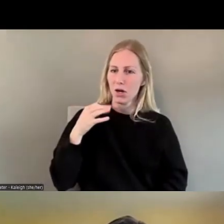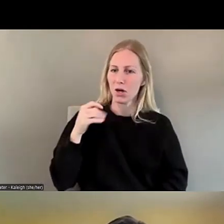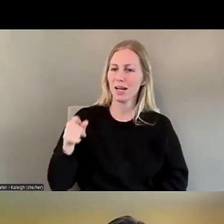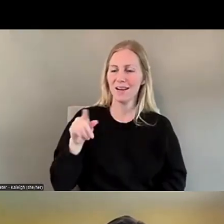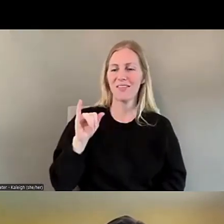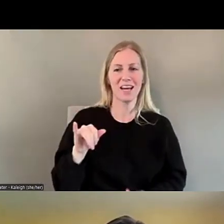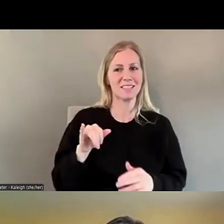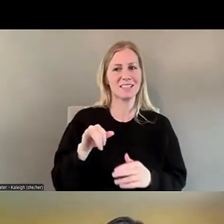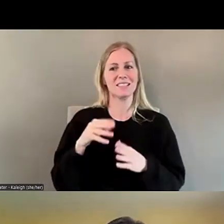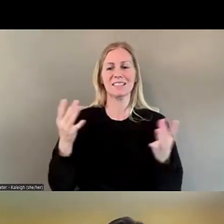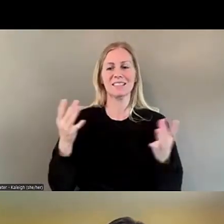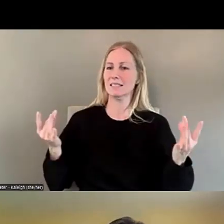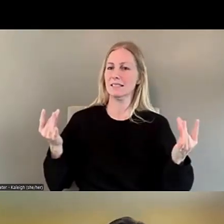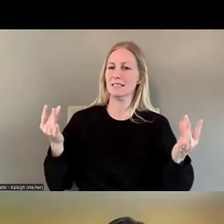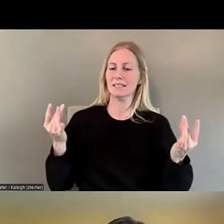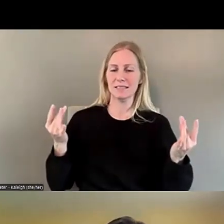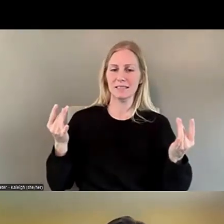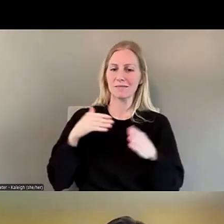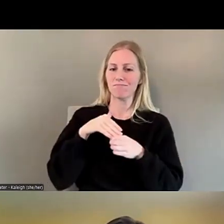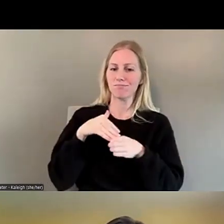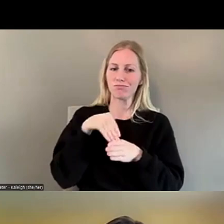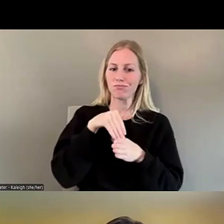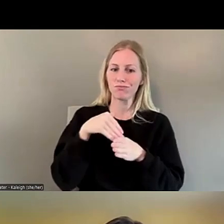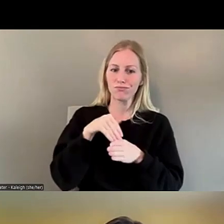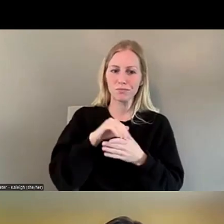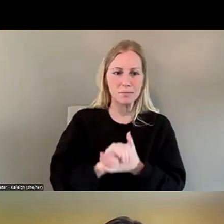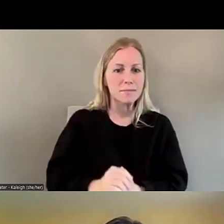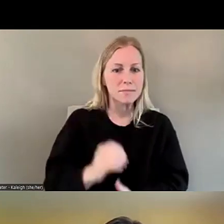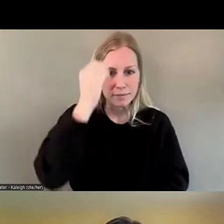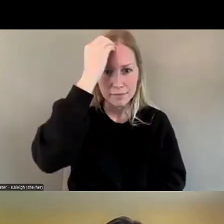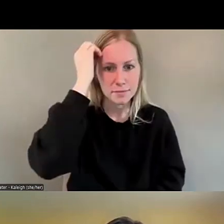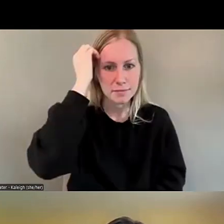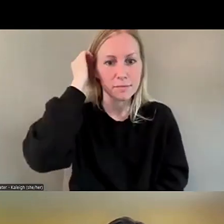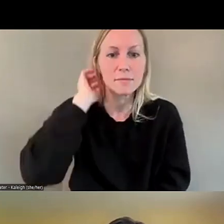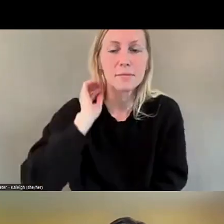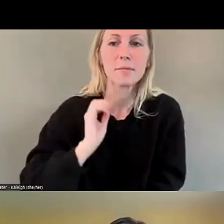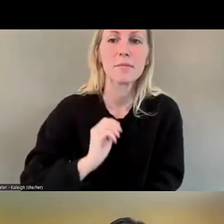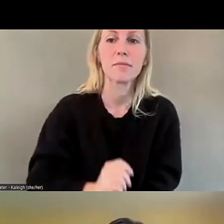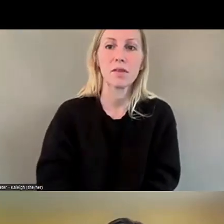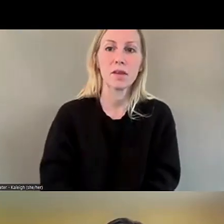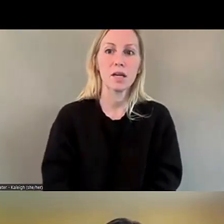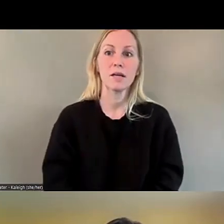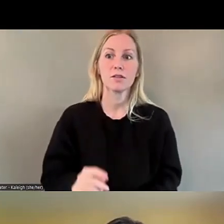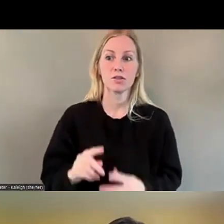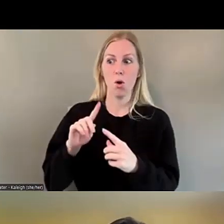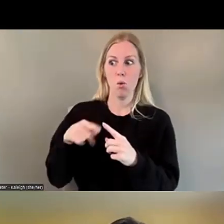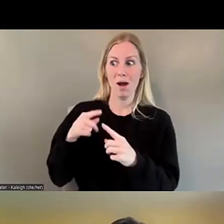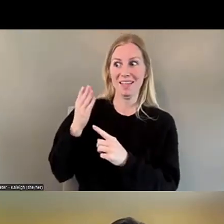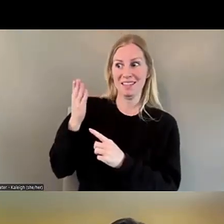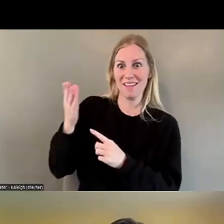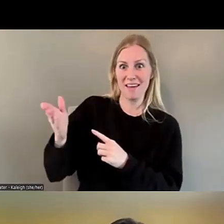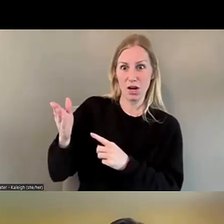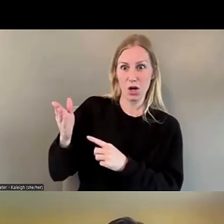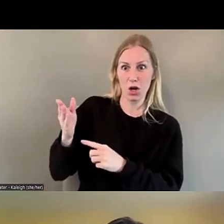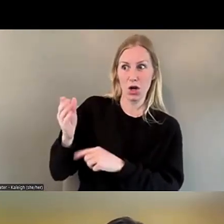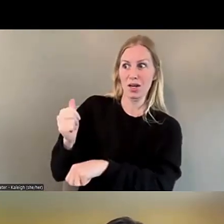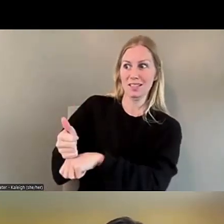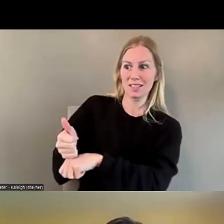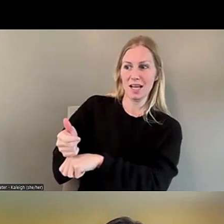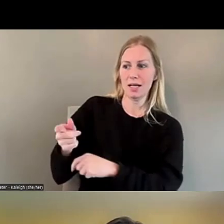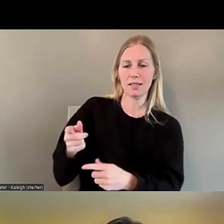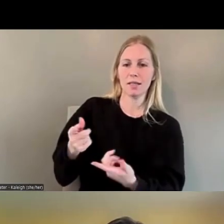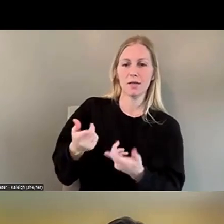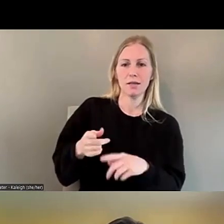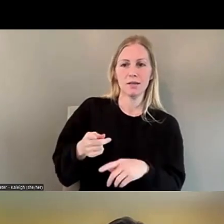careful position to kind of, walk, that once something is there, that it cannot then be suddenly used